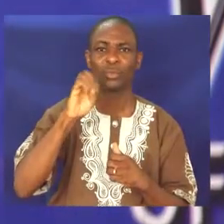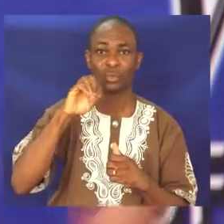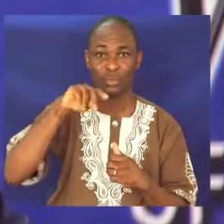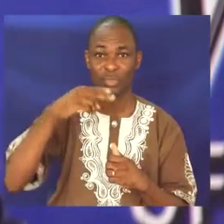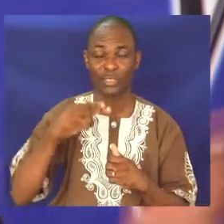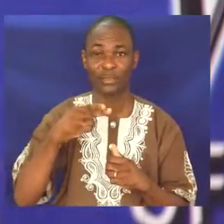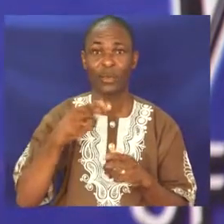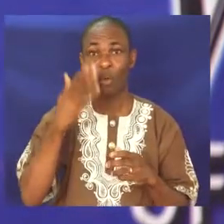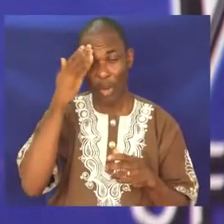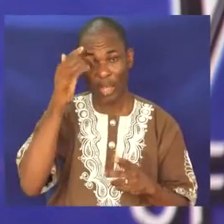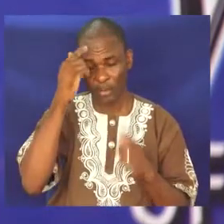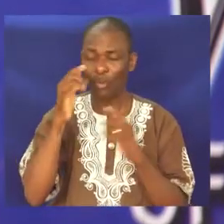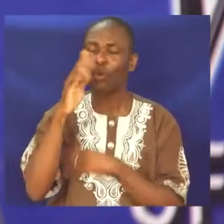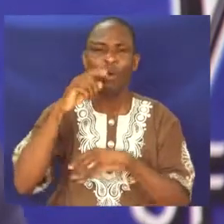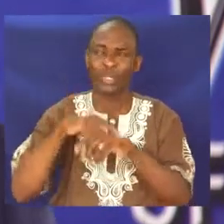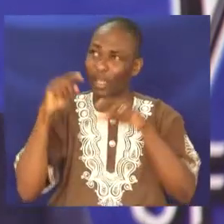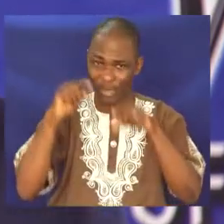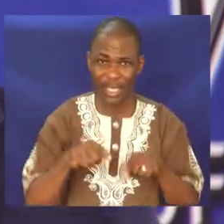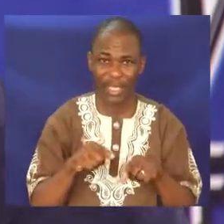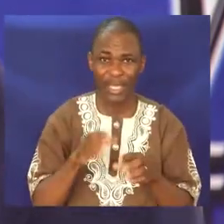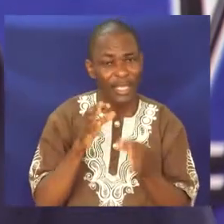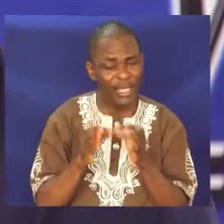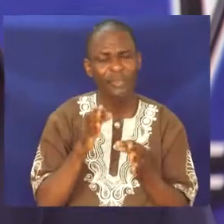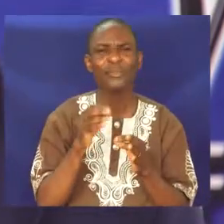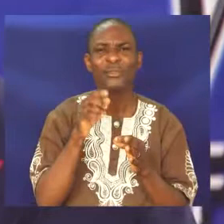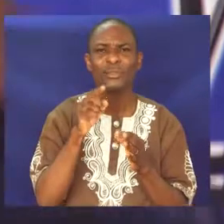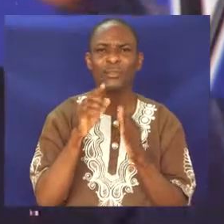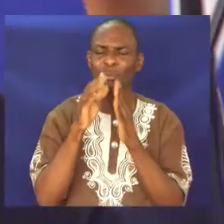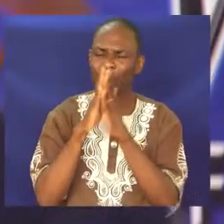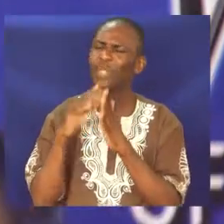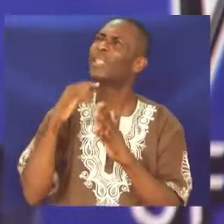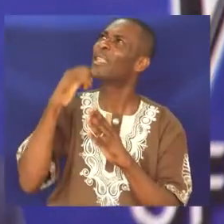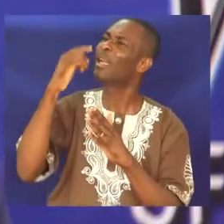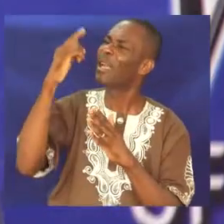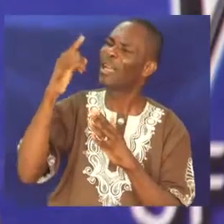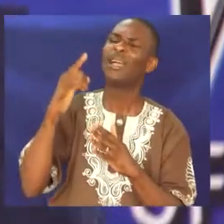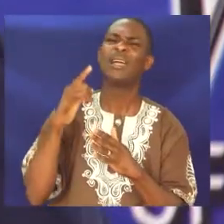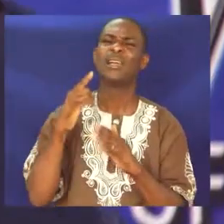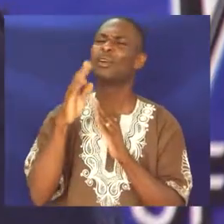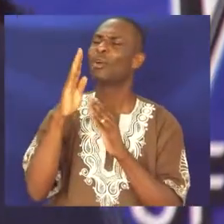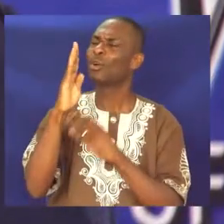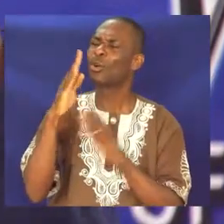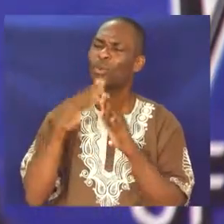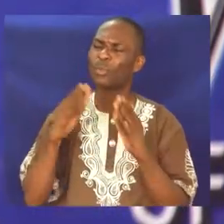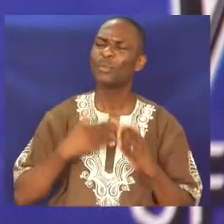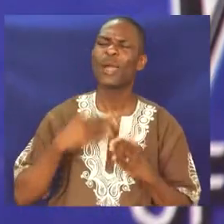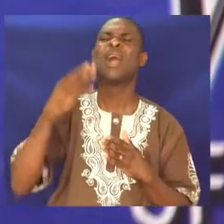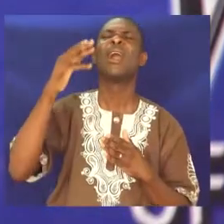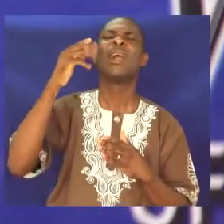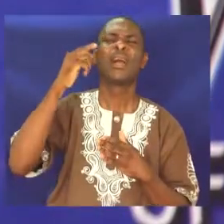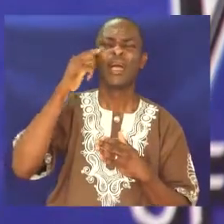aso e de ama no wo mpa ye bi aye abo chi onyankopon se urade bi emani na bi emadwene ante ase